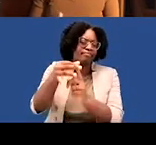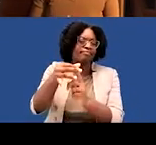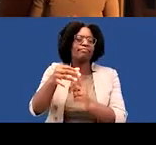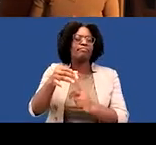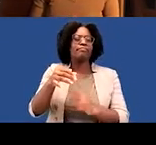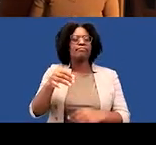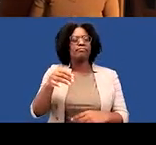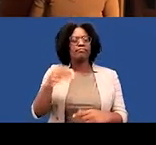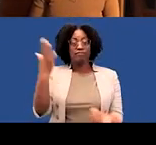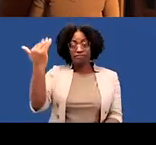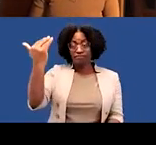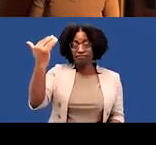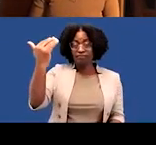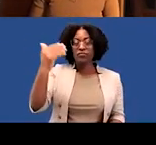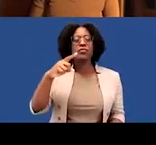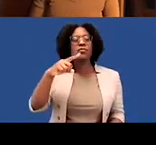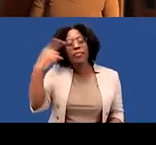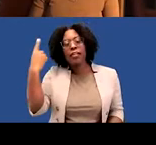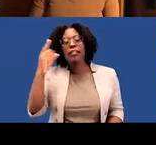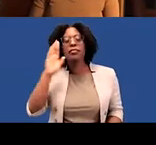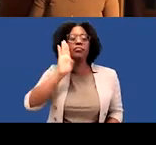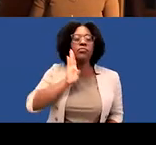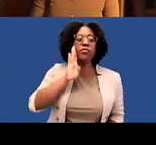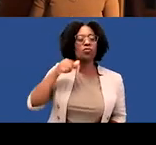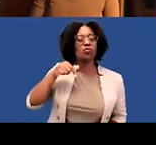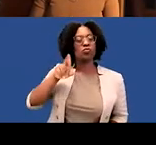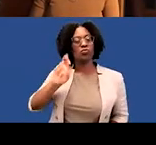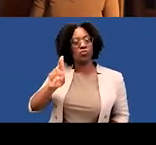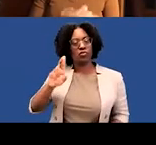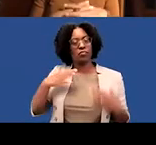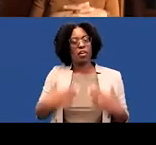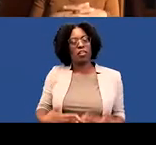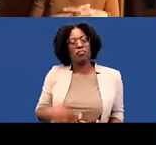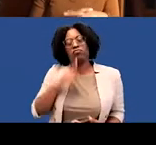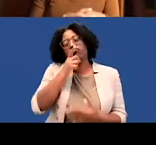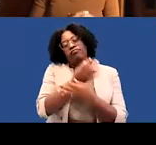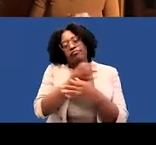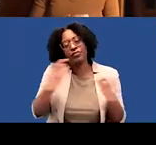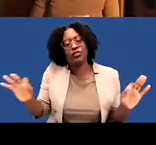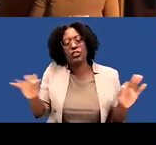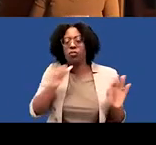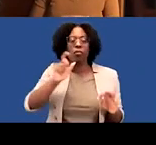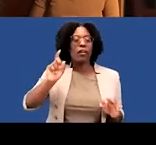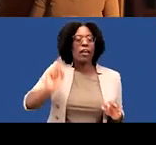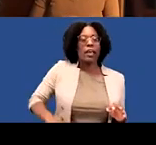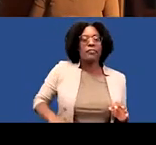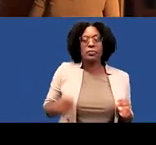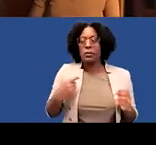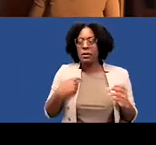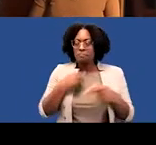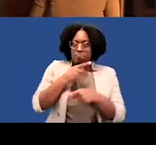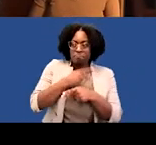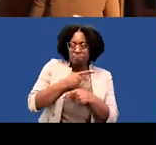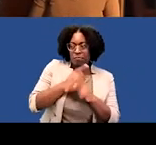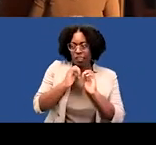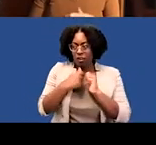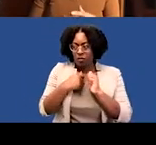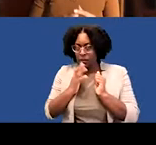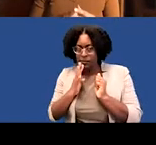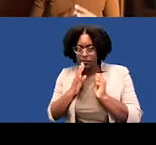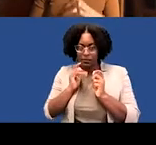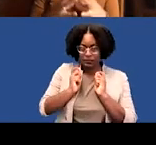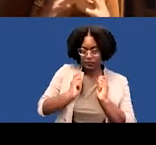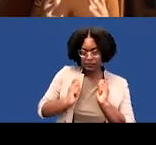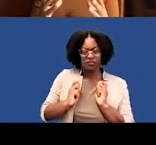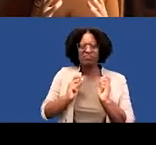Black and brown queer bodies are really free and uncensored and all of my experiences there. And thinking about,